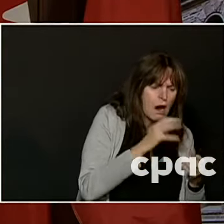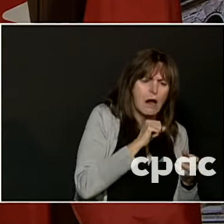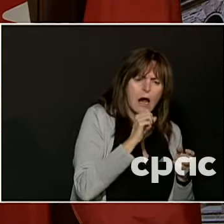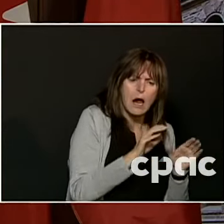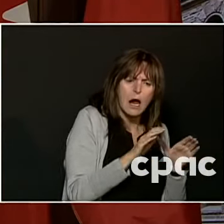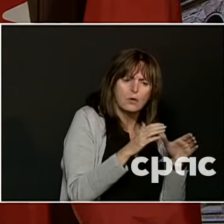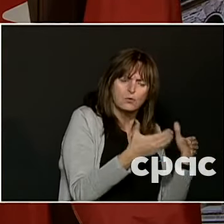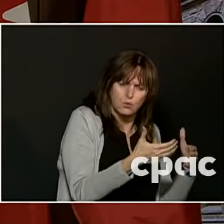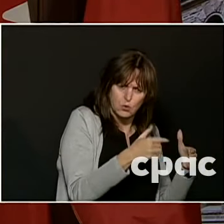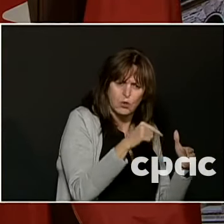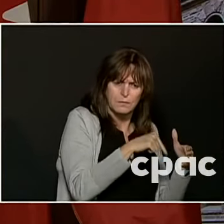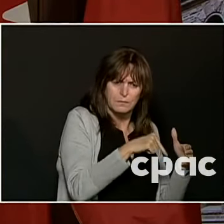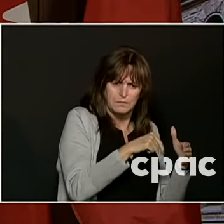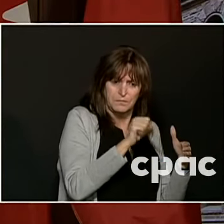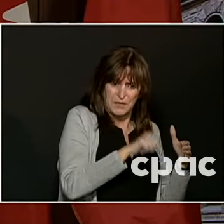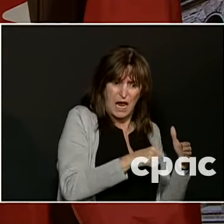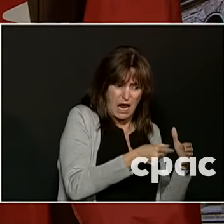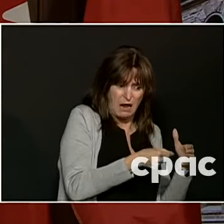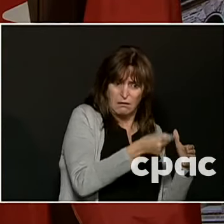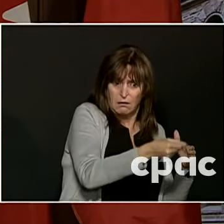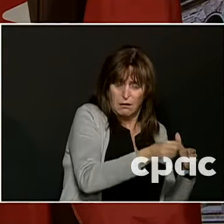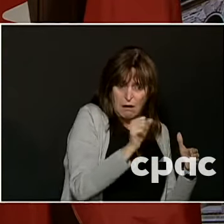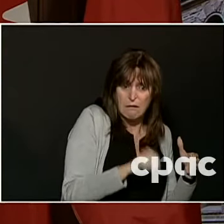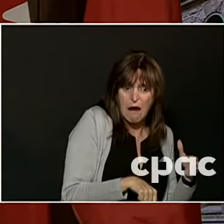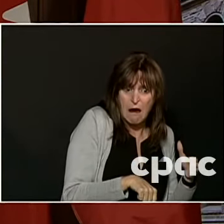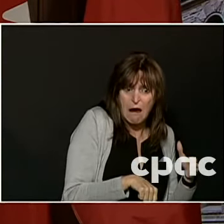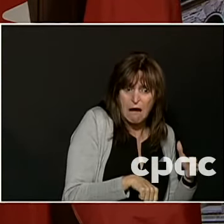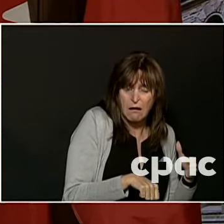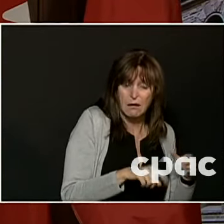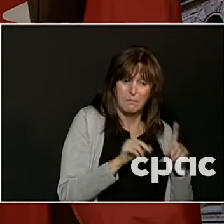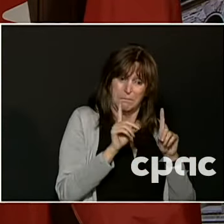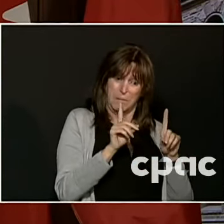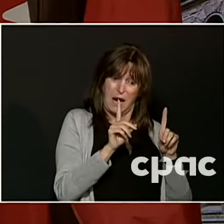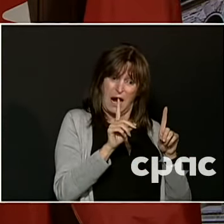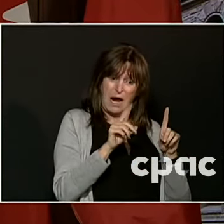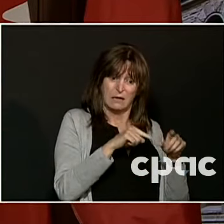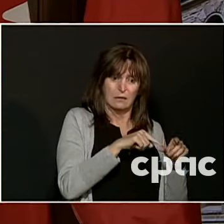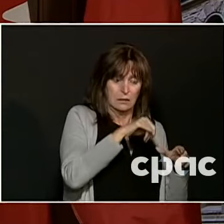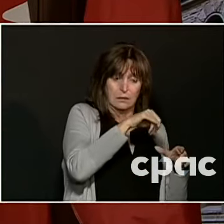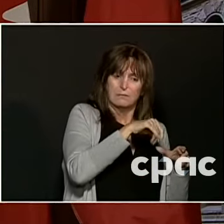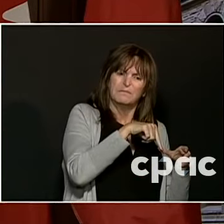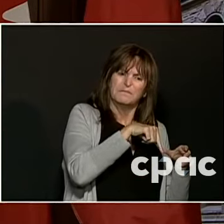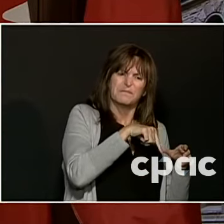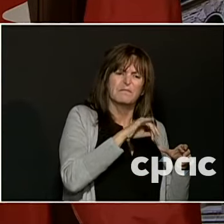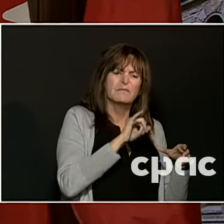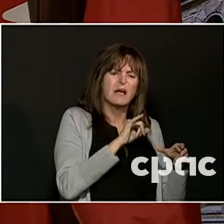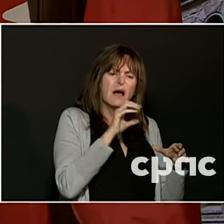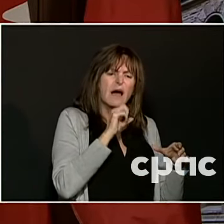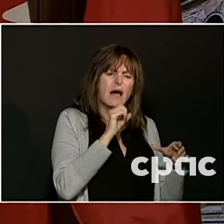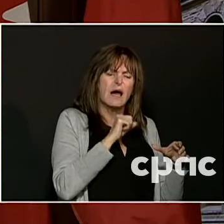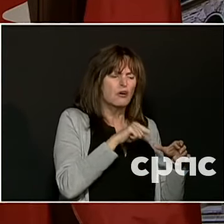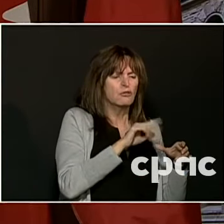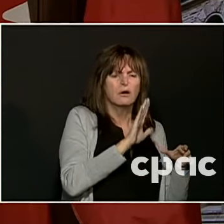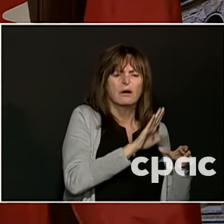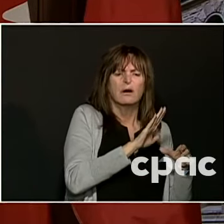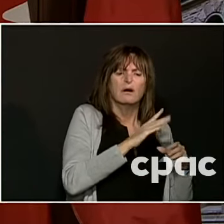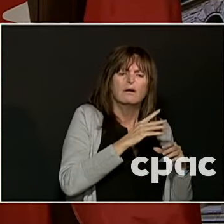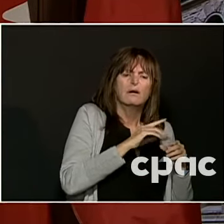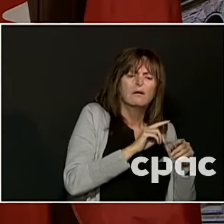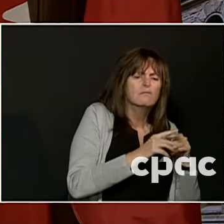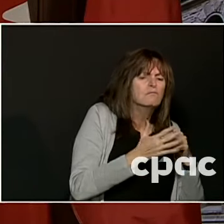transmitting the disease, as long as the disease stays in younger age groups, the consequences for health and for the health system are relatively